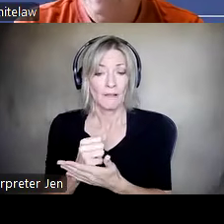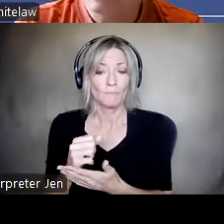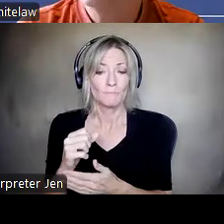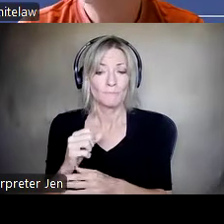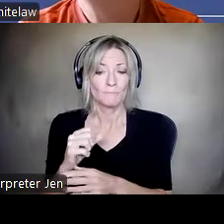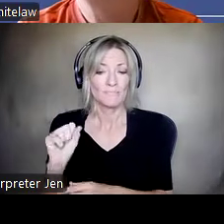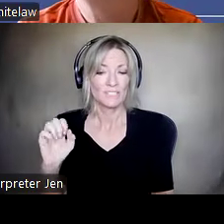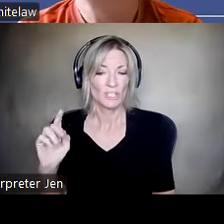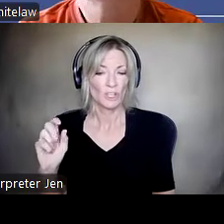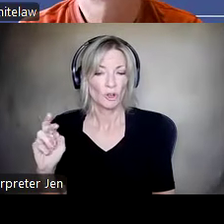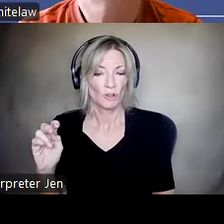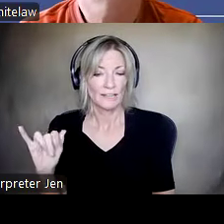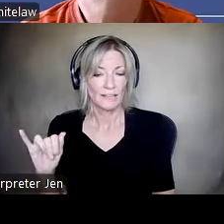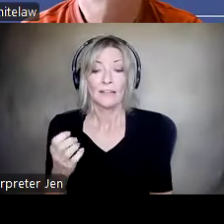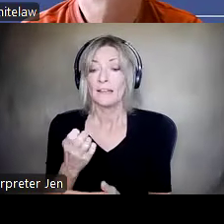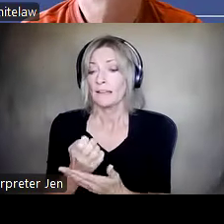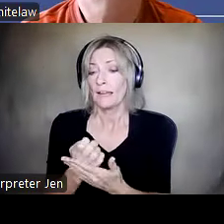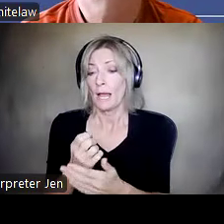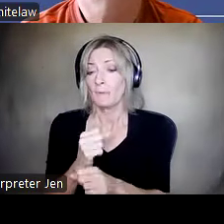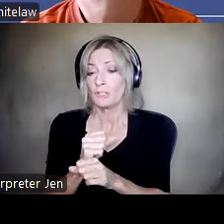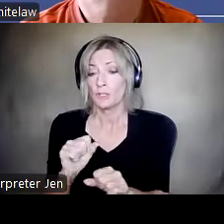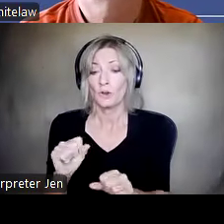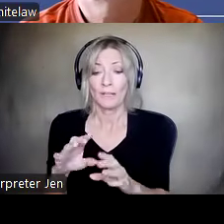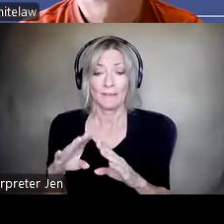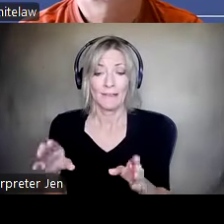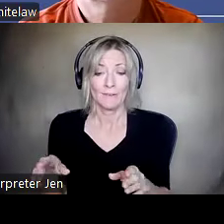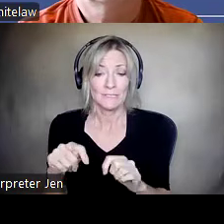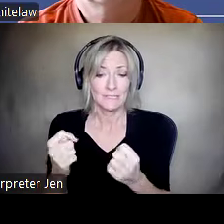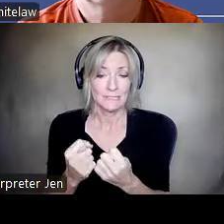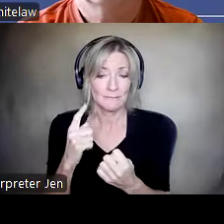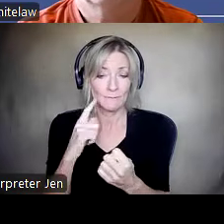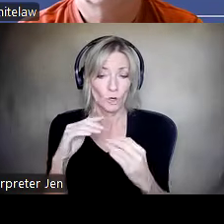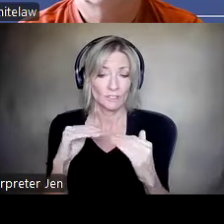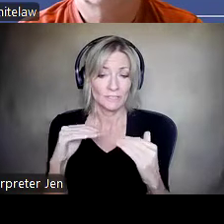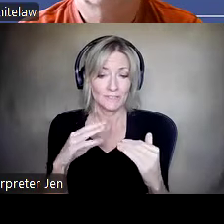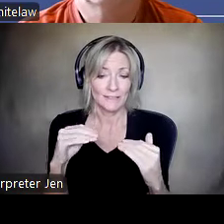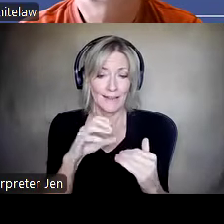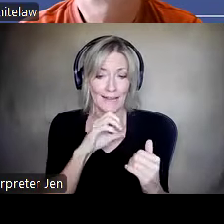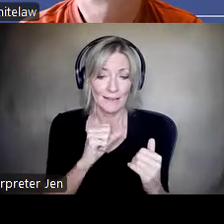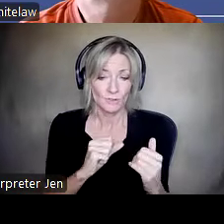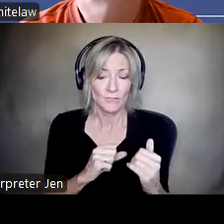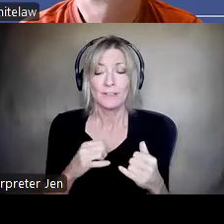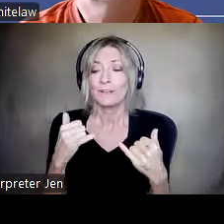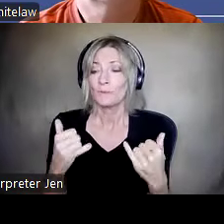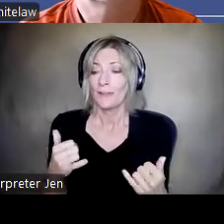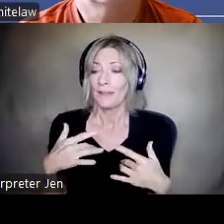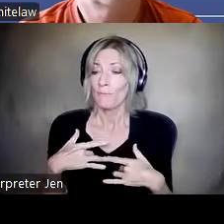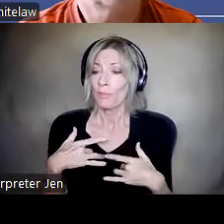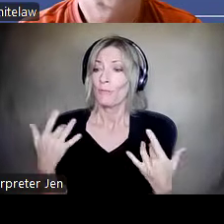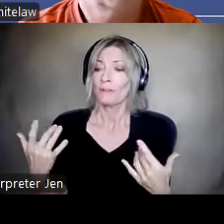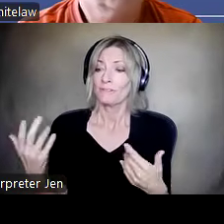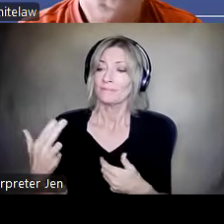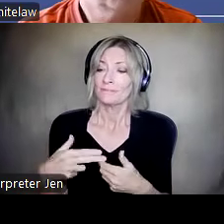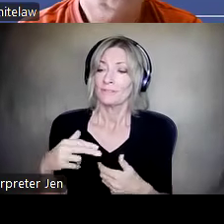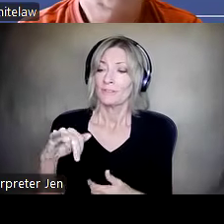the Economic Security and Housing team at Justice and Aging. And today I'm delighted to be joined by John